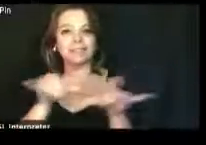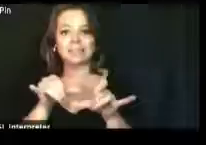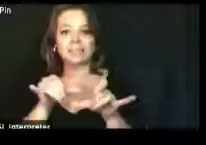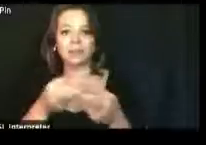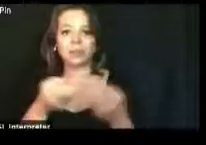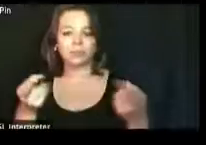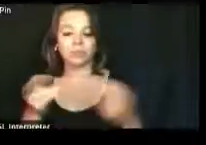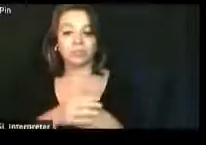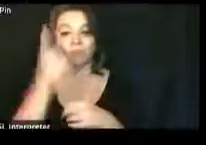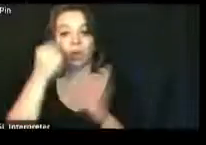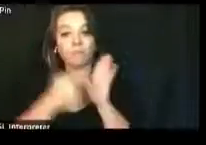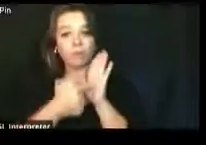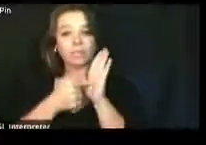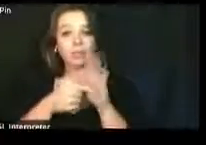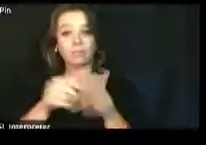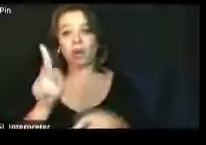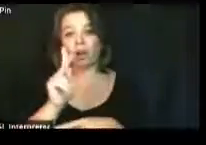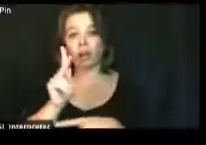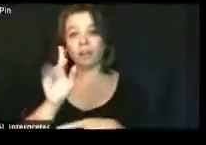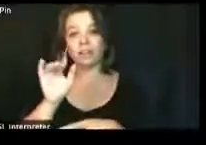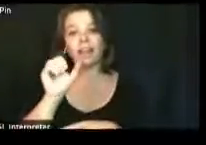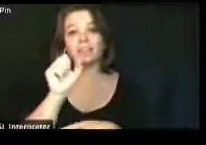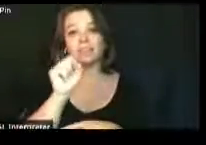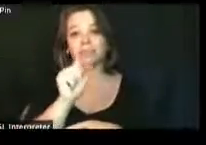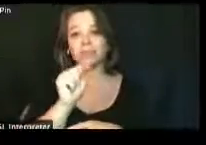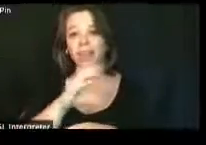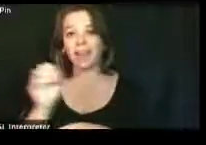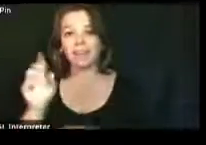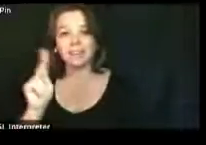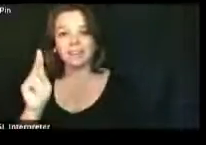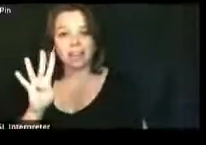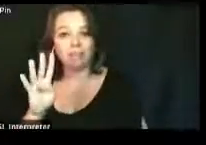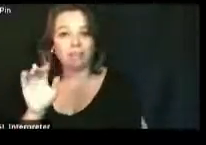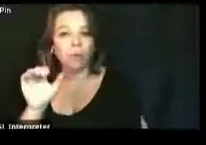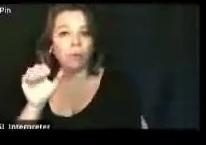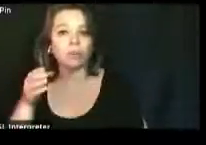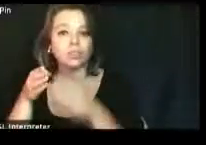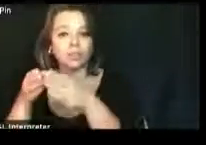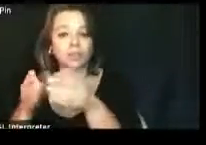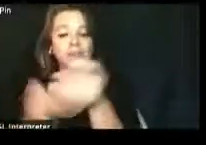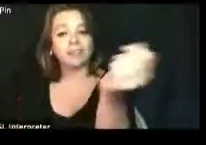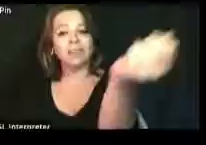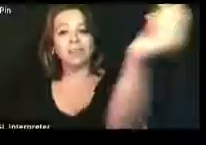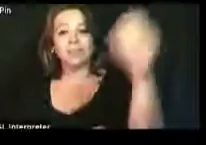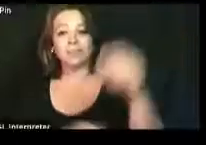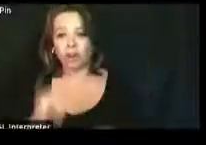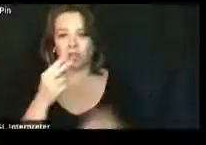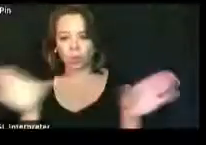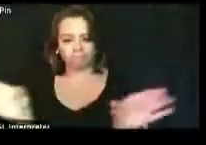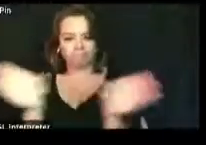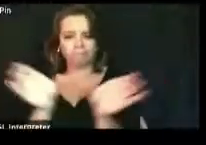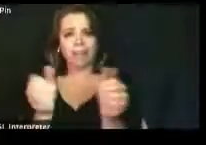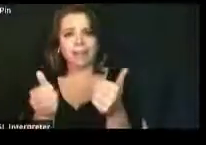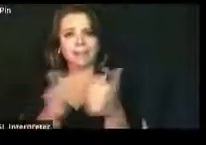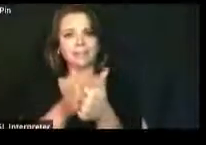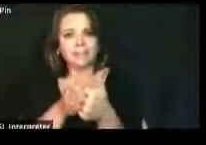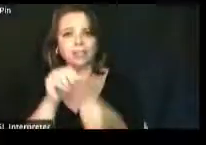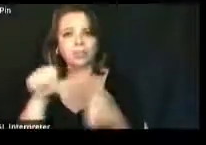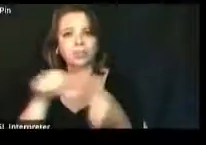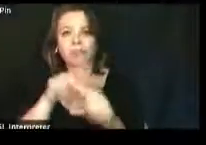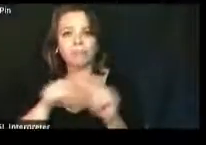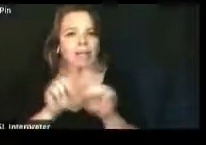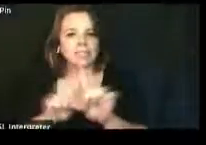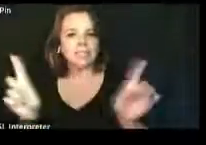K Street and on K4 Street, two streets that are adjacent to each other have different congressional districts. So that means